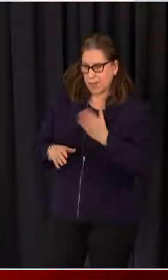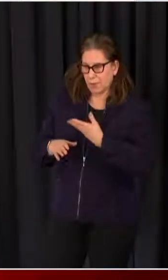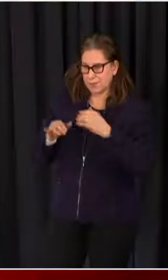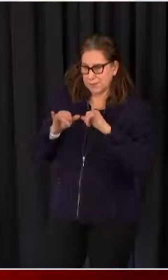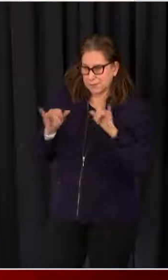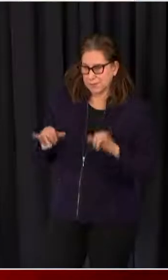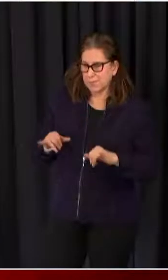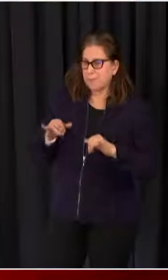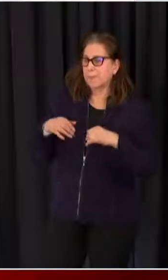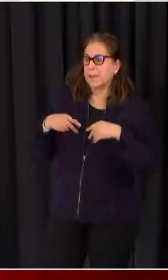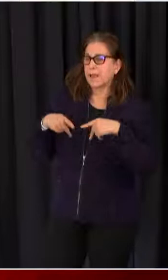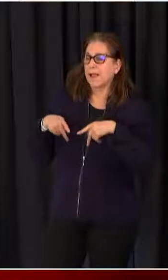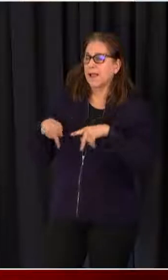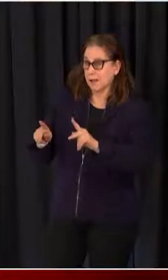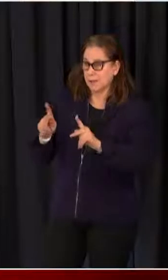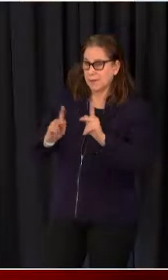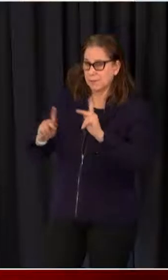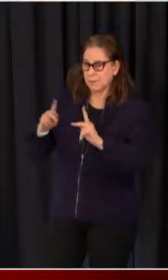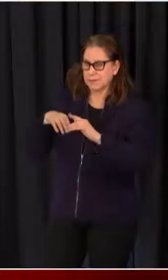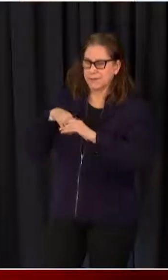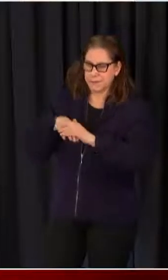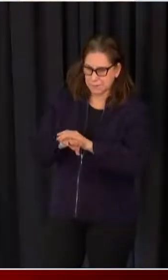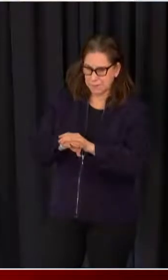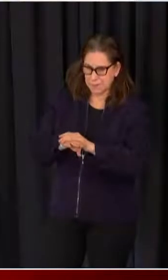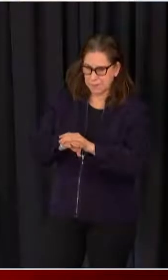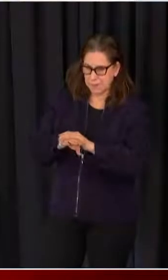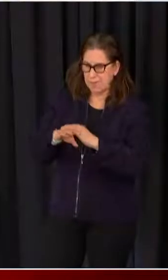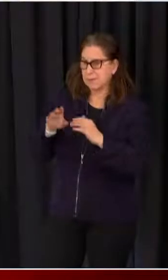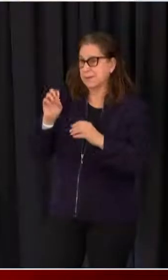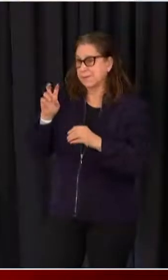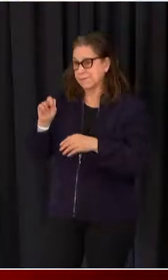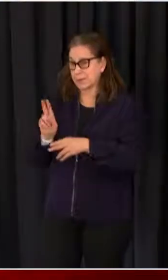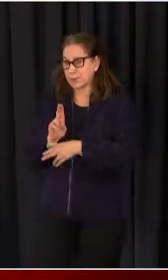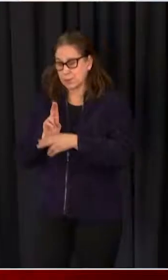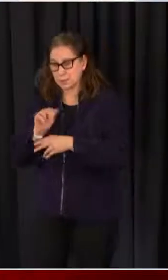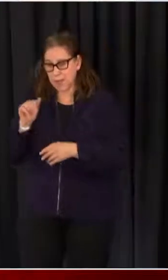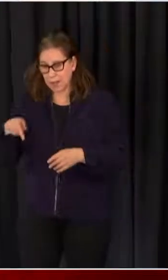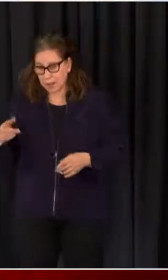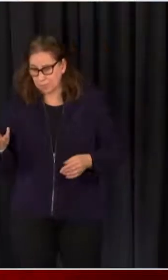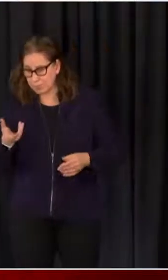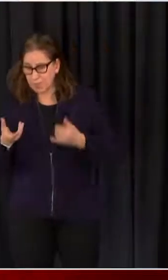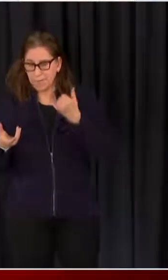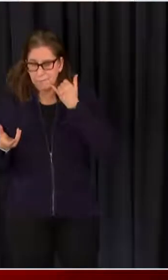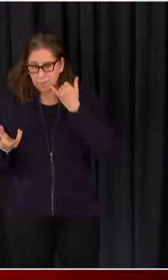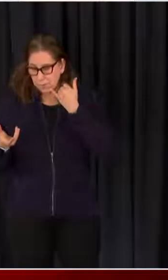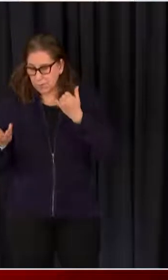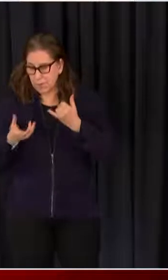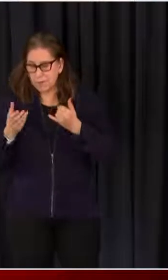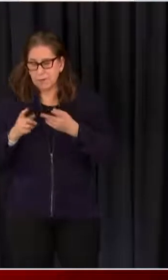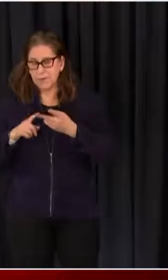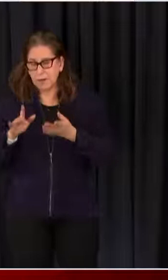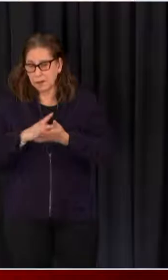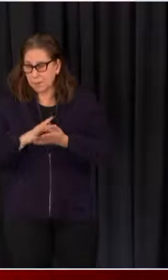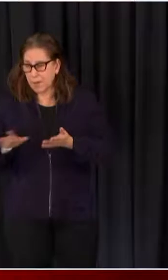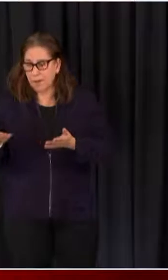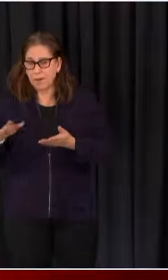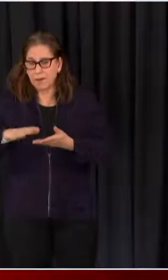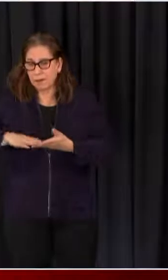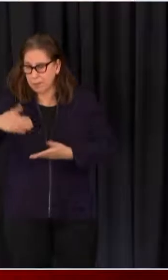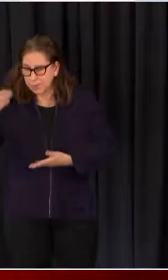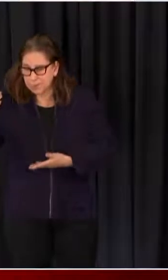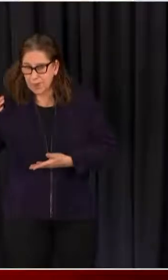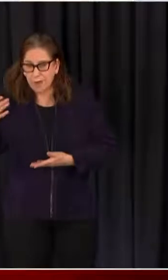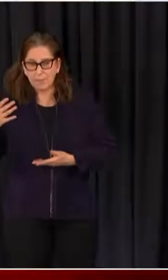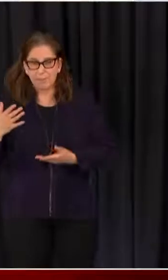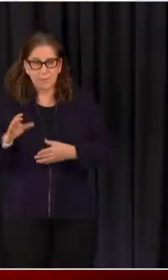using the application. And as a result, I think today I tried it. I think a few people in this room